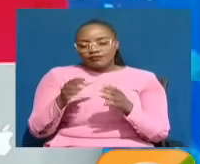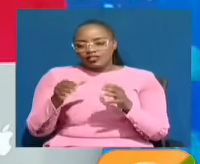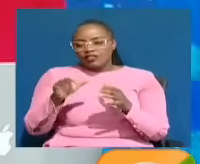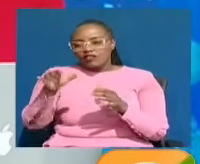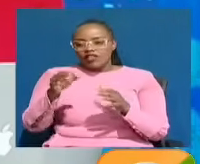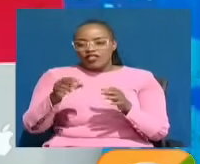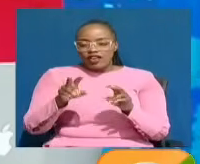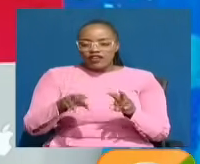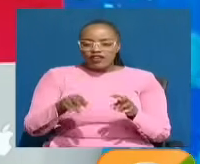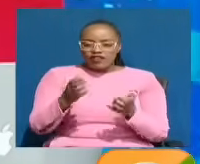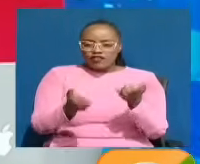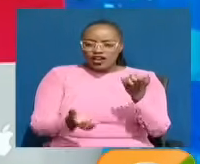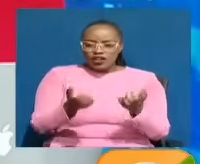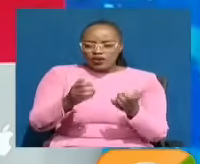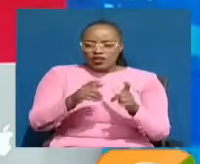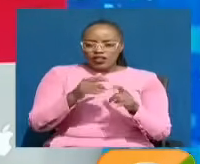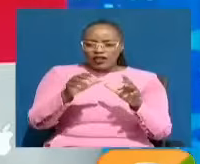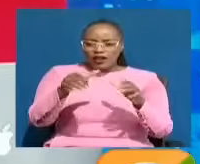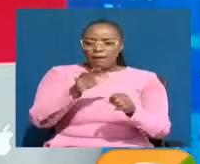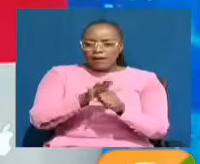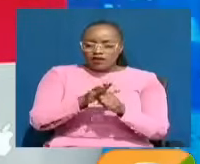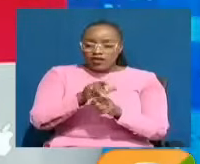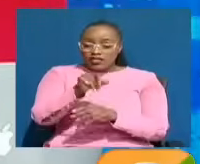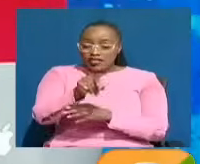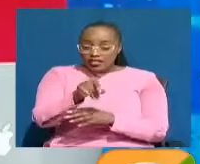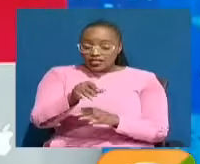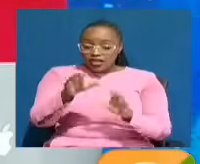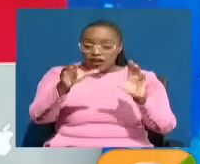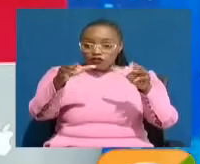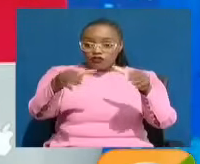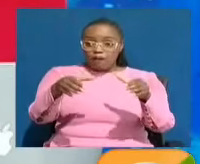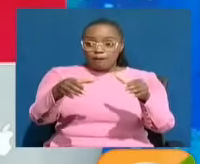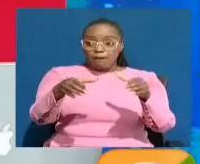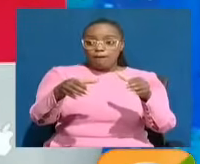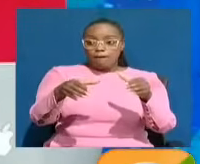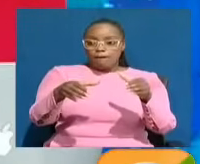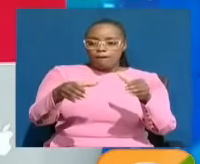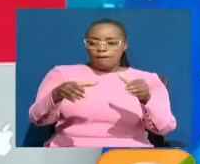Okay, so has that firm been, has that firm been